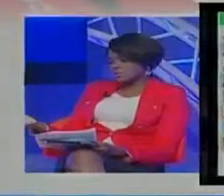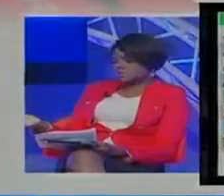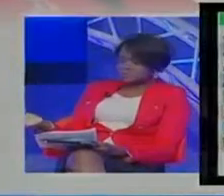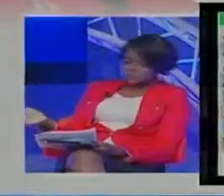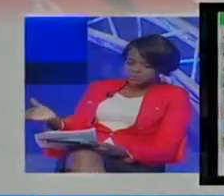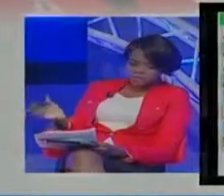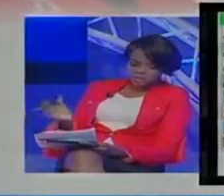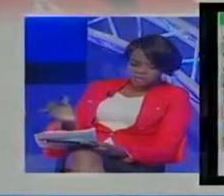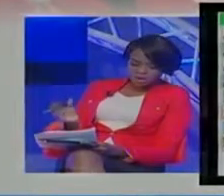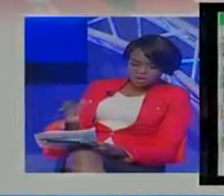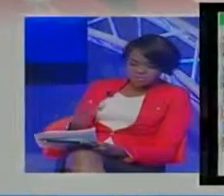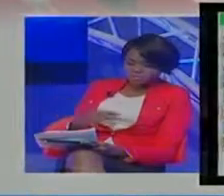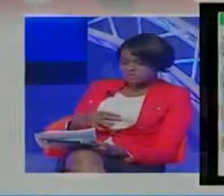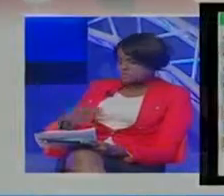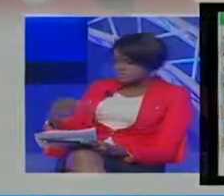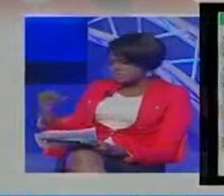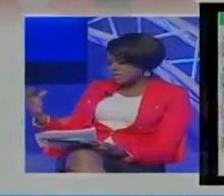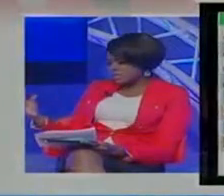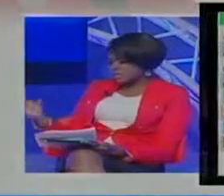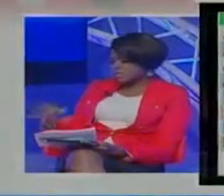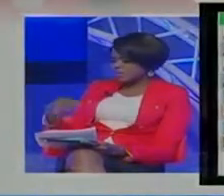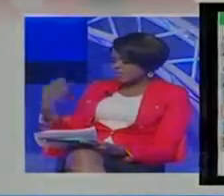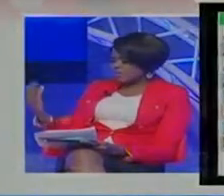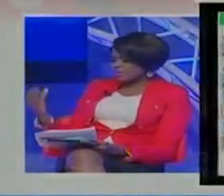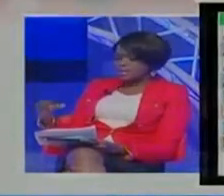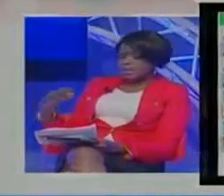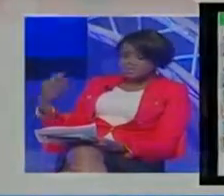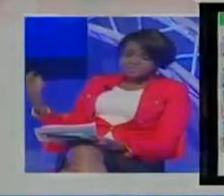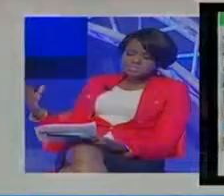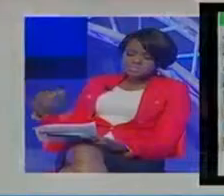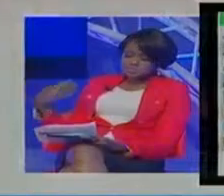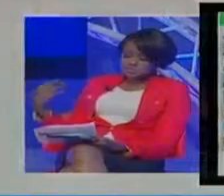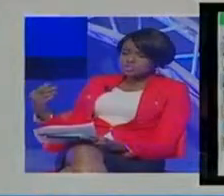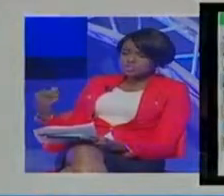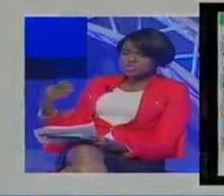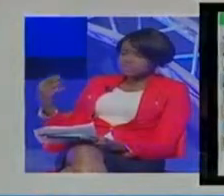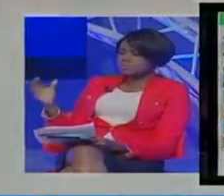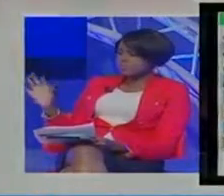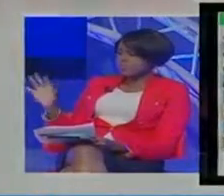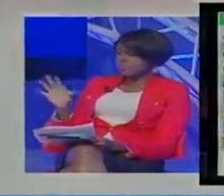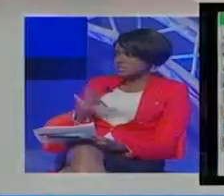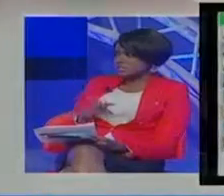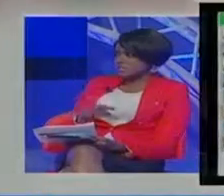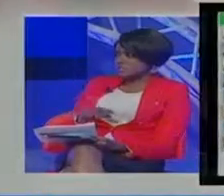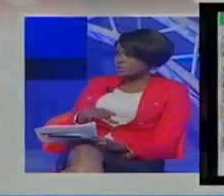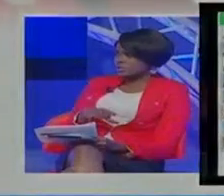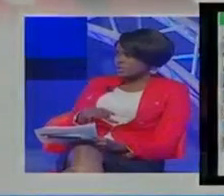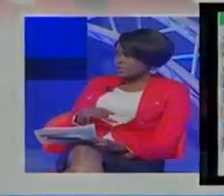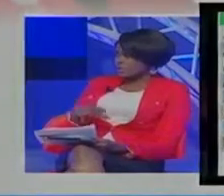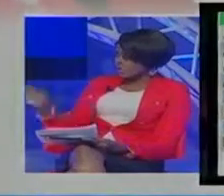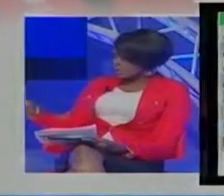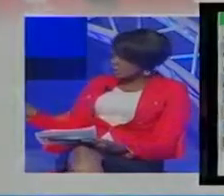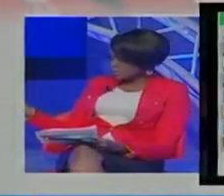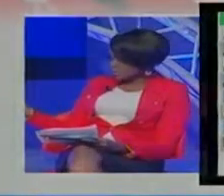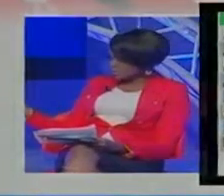deals with one of the owners of contested land in the area and all of that, but seems not to have churned out, and that's part of the analysis that we heard